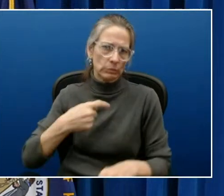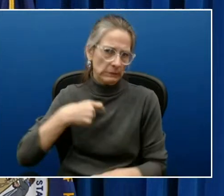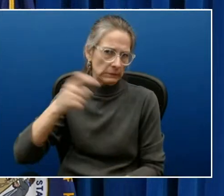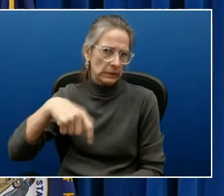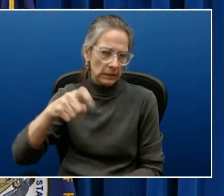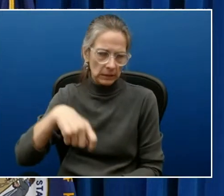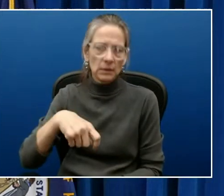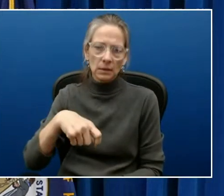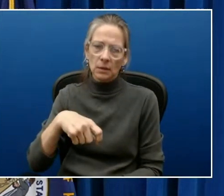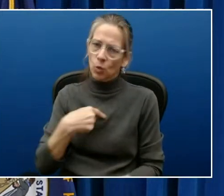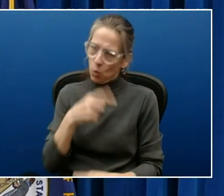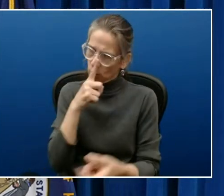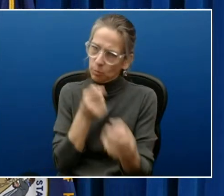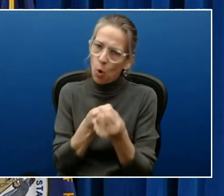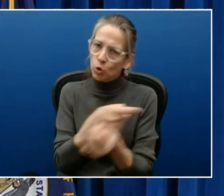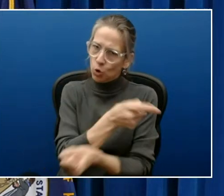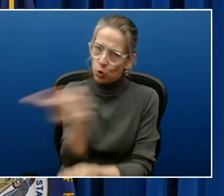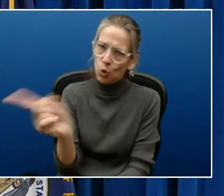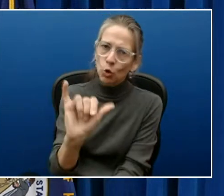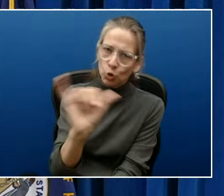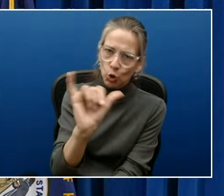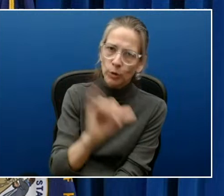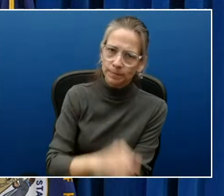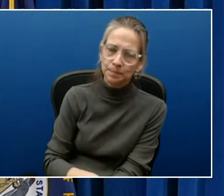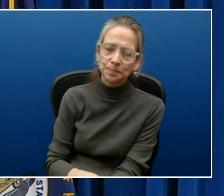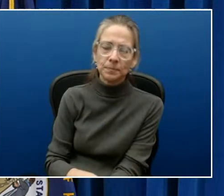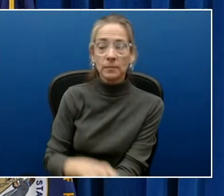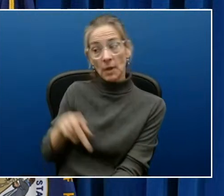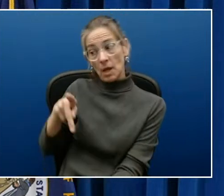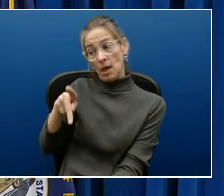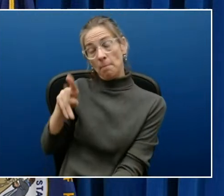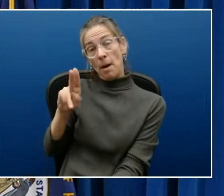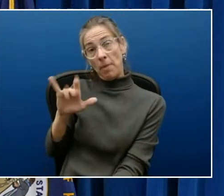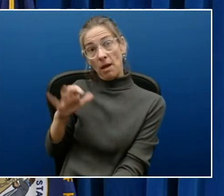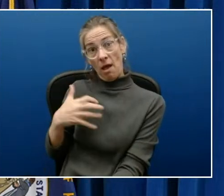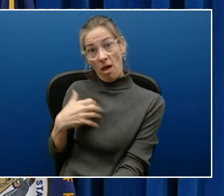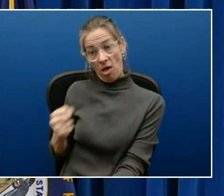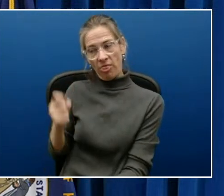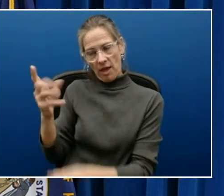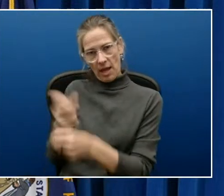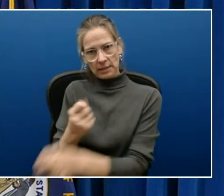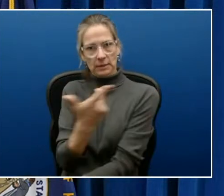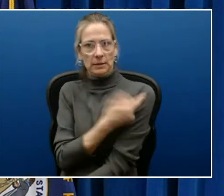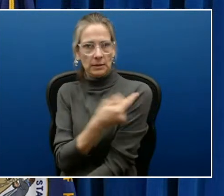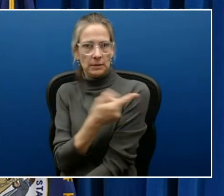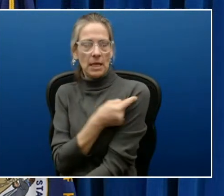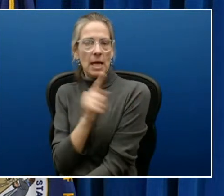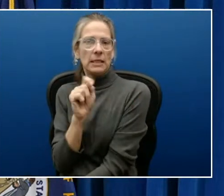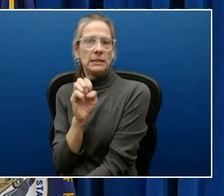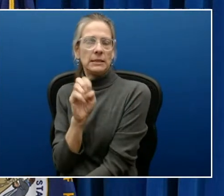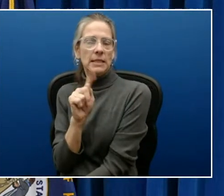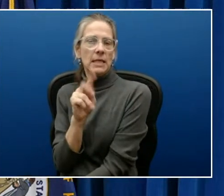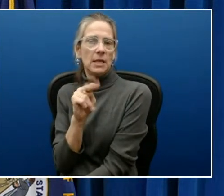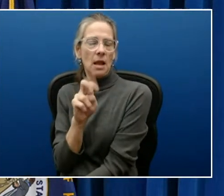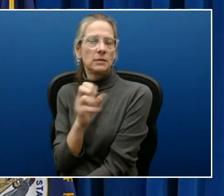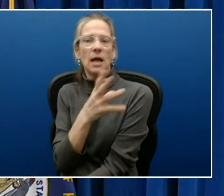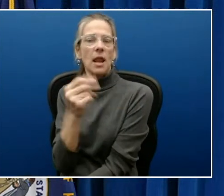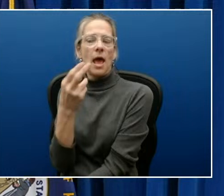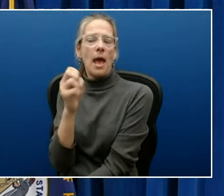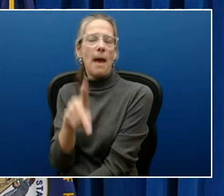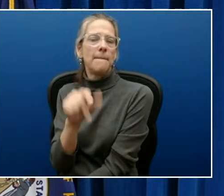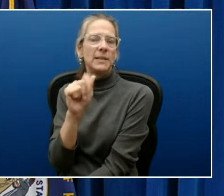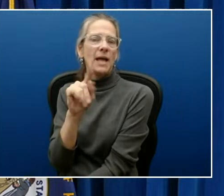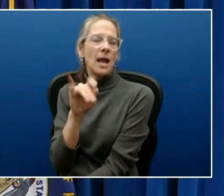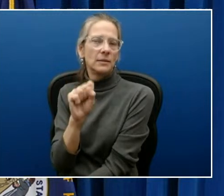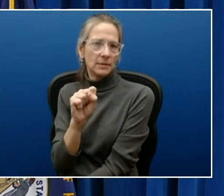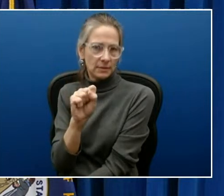for you too. Public Health has also received shipments of tetanus and hepatitis A vaccines. Remember, during flood cleanup,